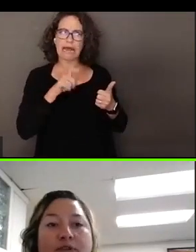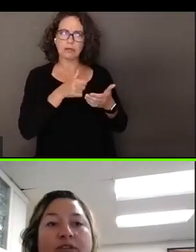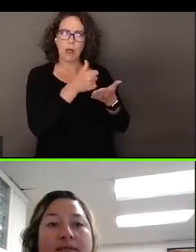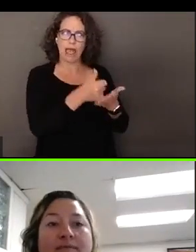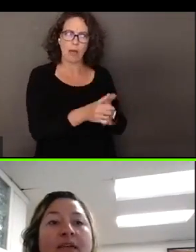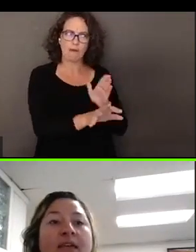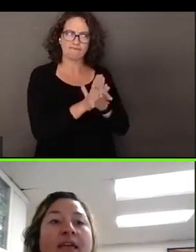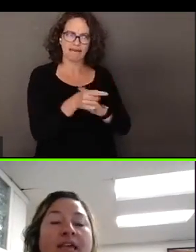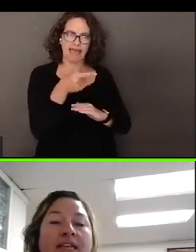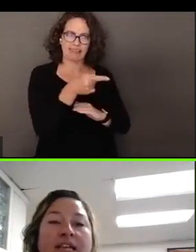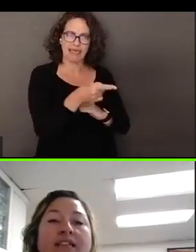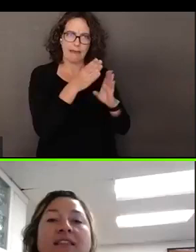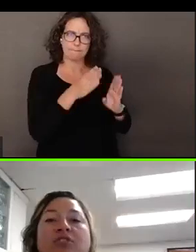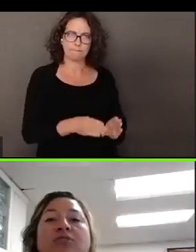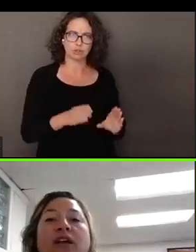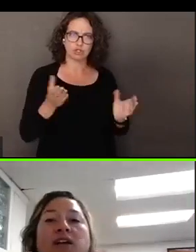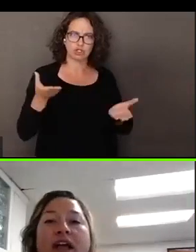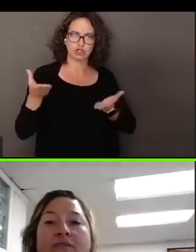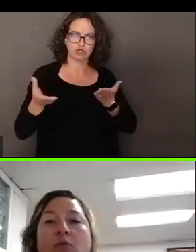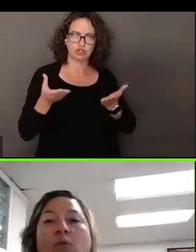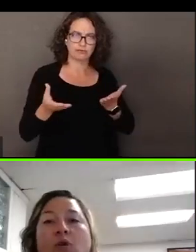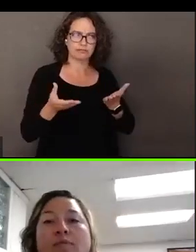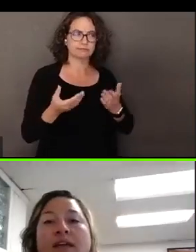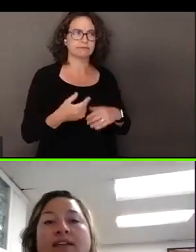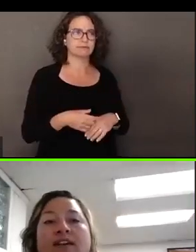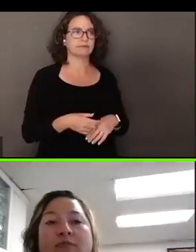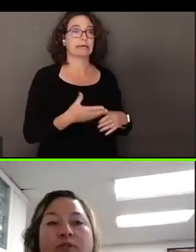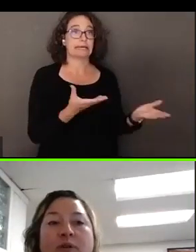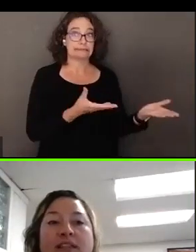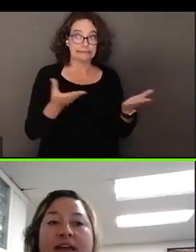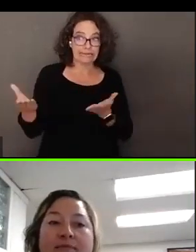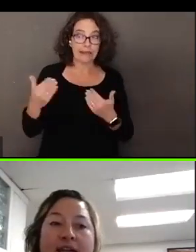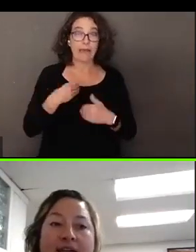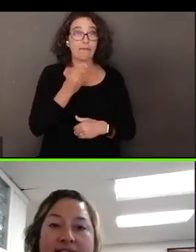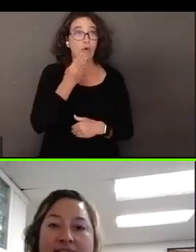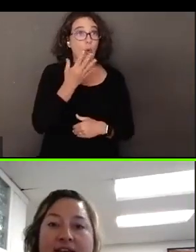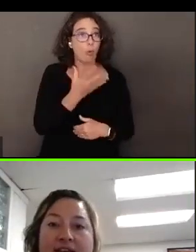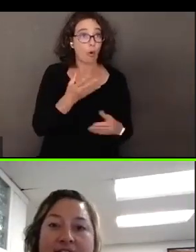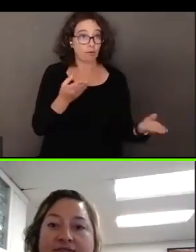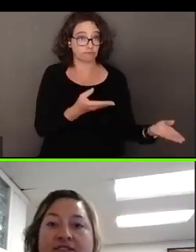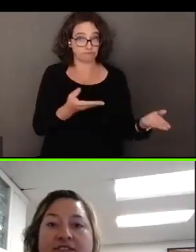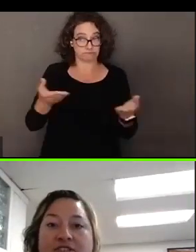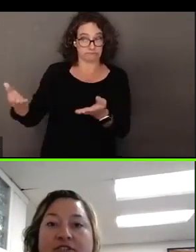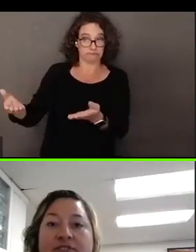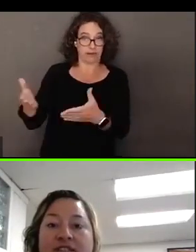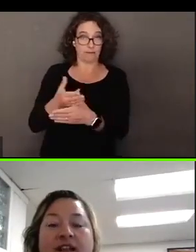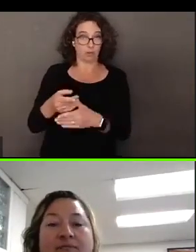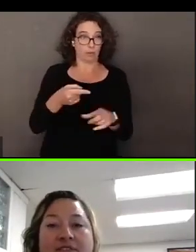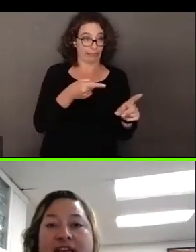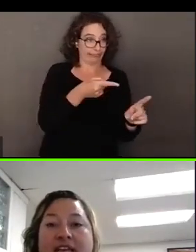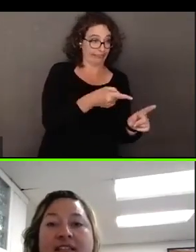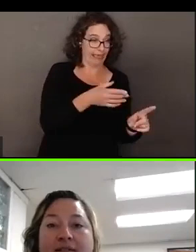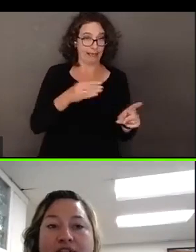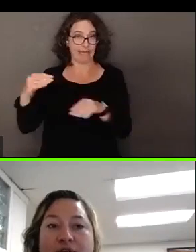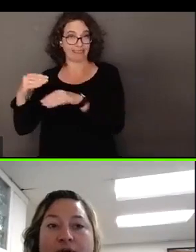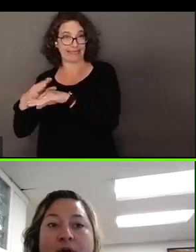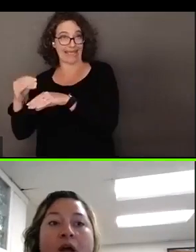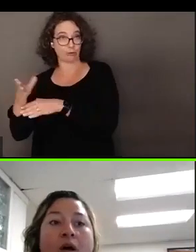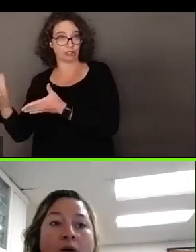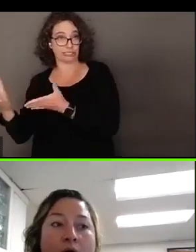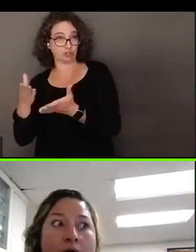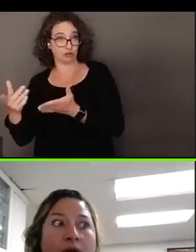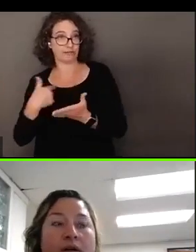service and take them to there, have a warm handoff between them and the counseling service that I'm taking them